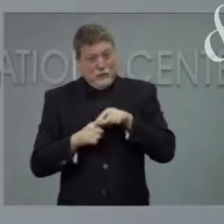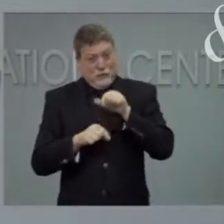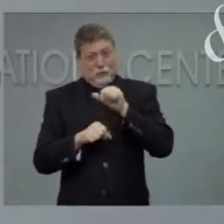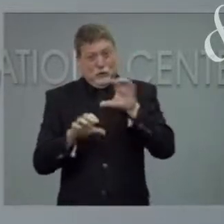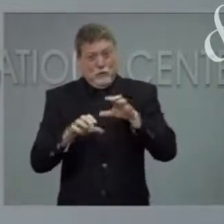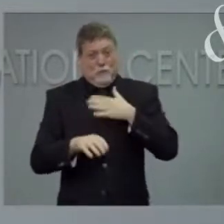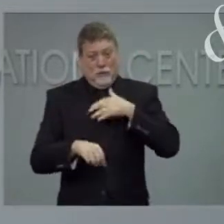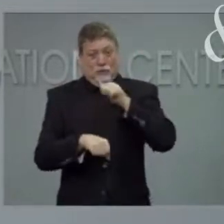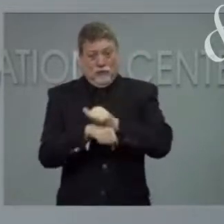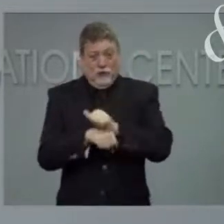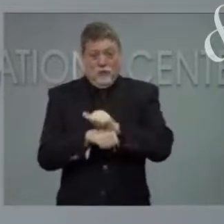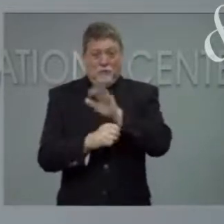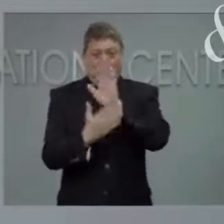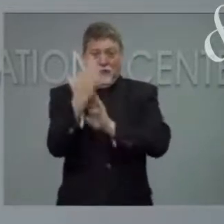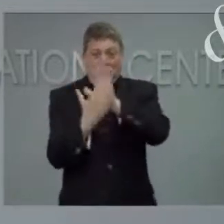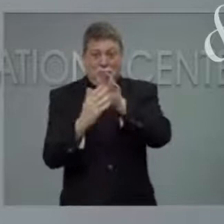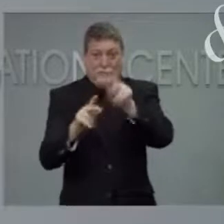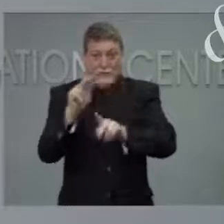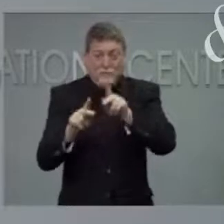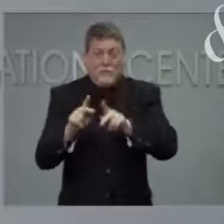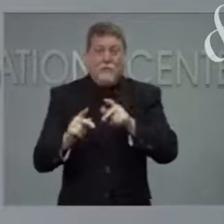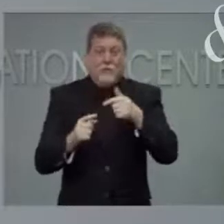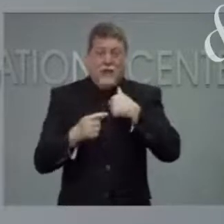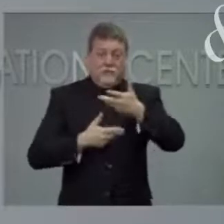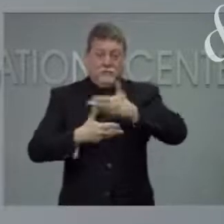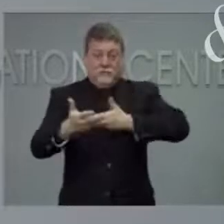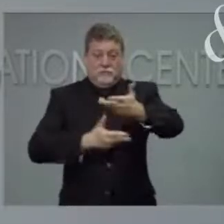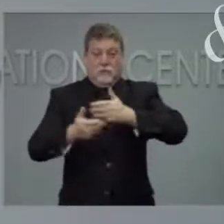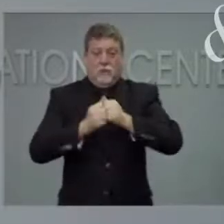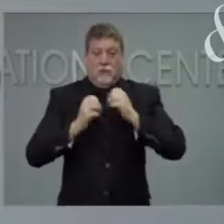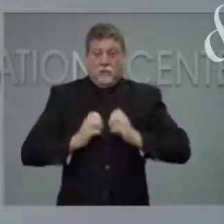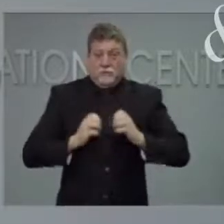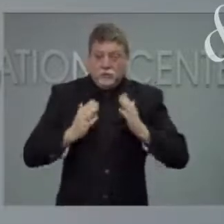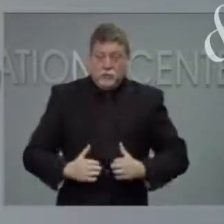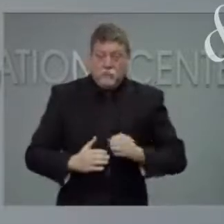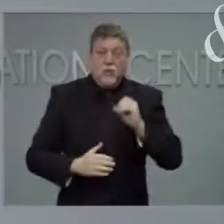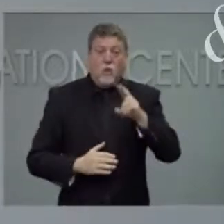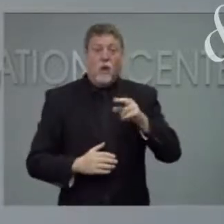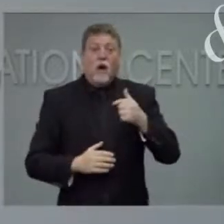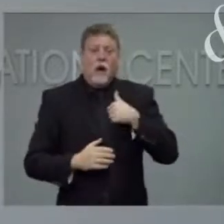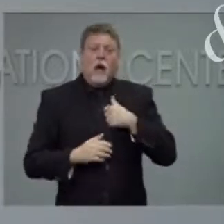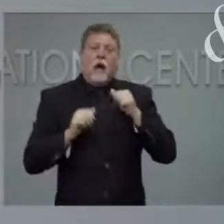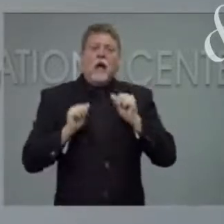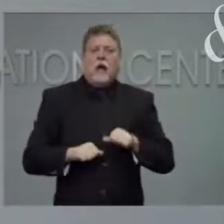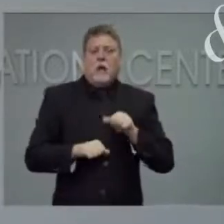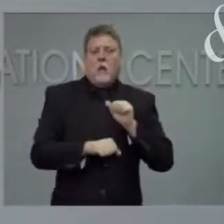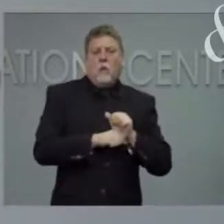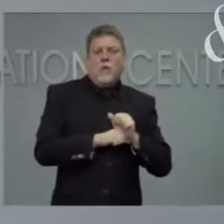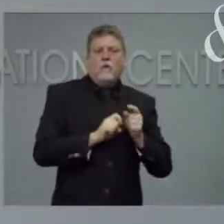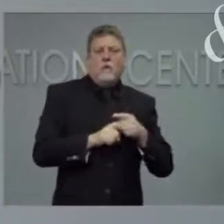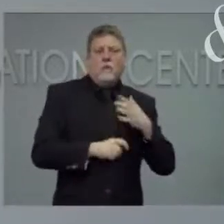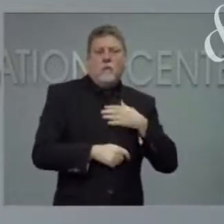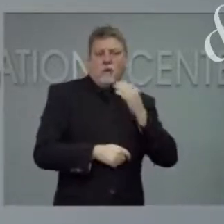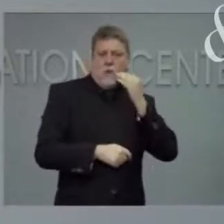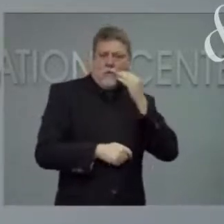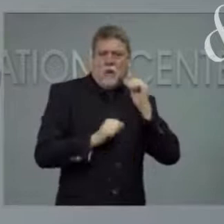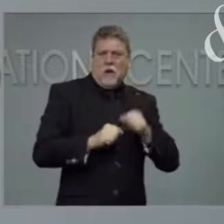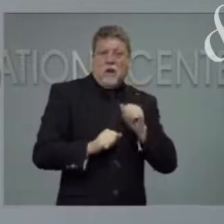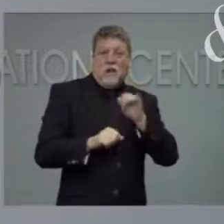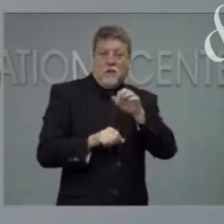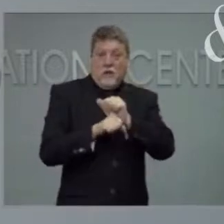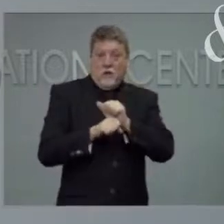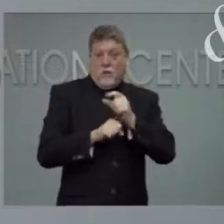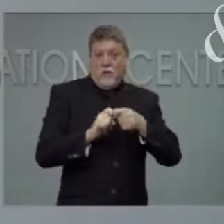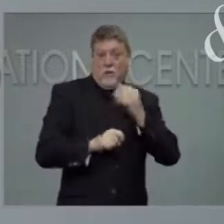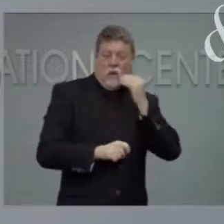their job in person? You're coming into contact with customers, or are you someone who can be working remotely? Because if you are